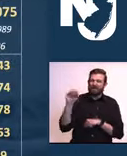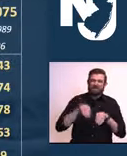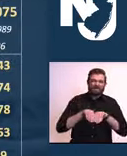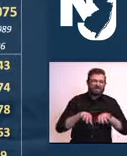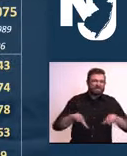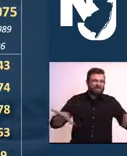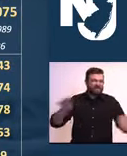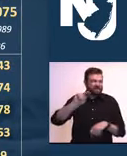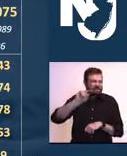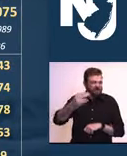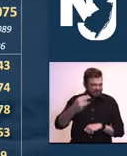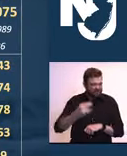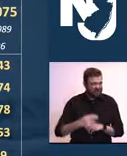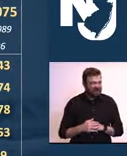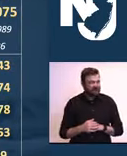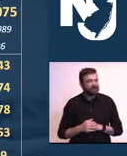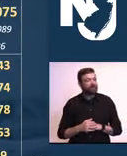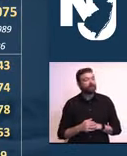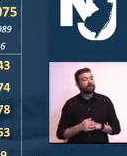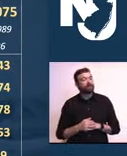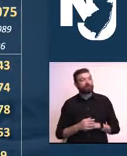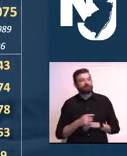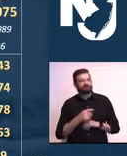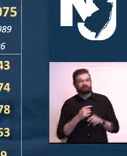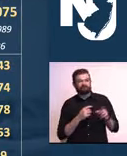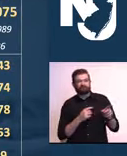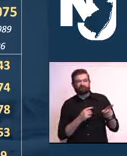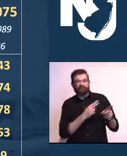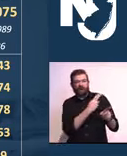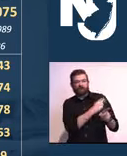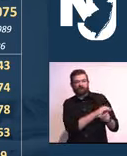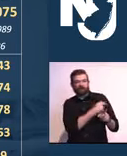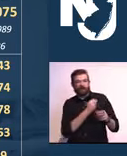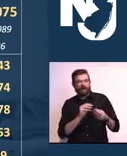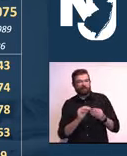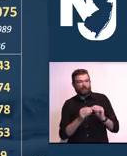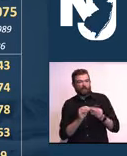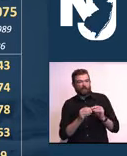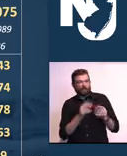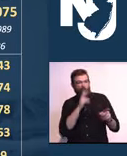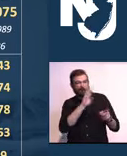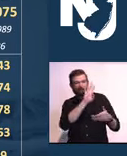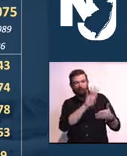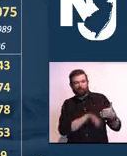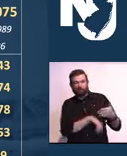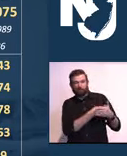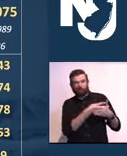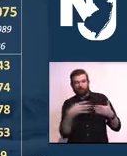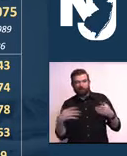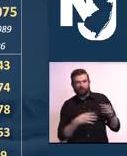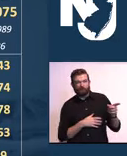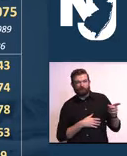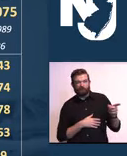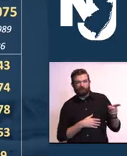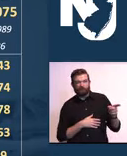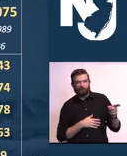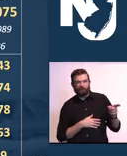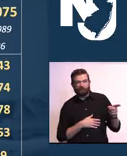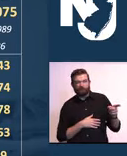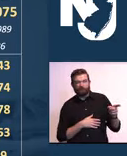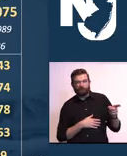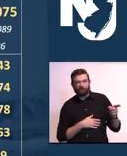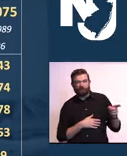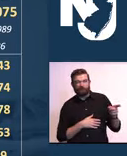our hospitals, and you can see them, we've been showing it this way over the past number of weeks, we're seeing more of our